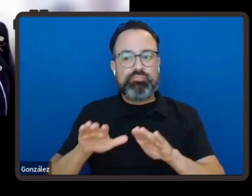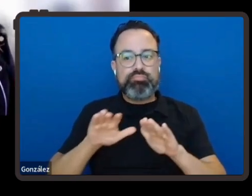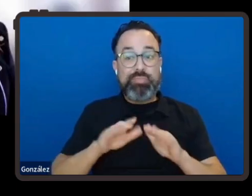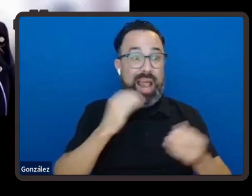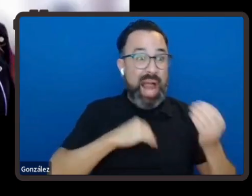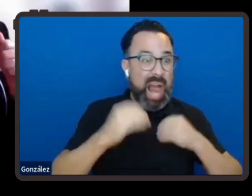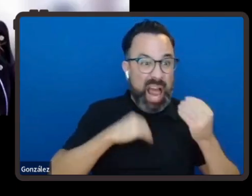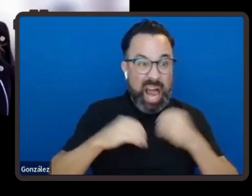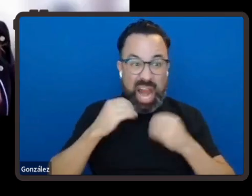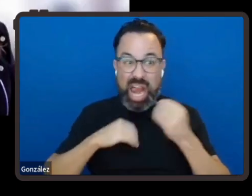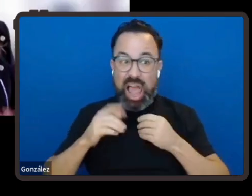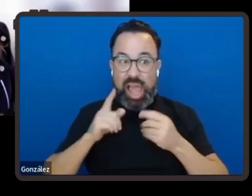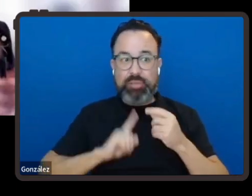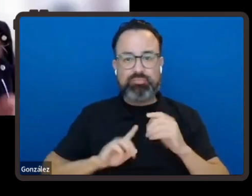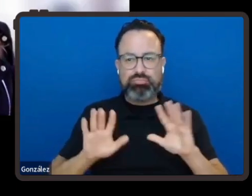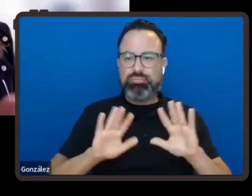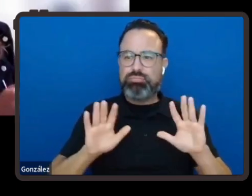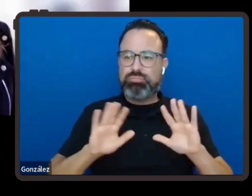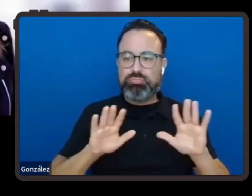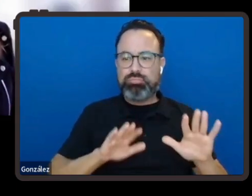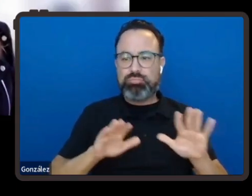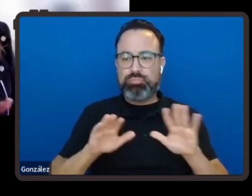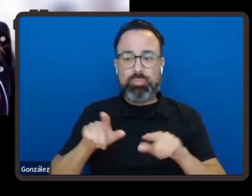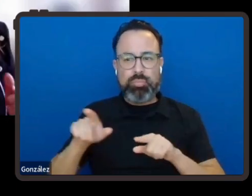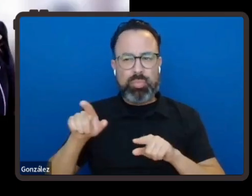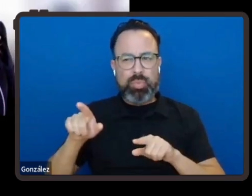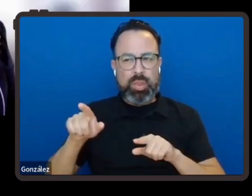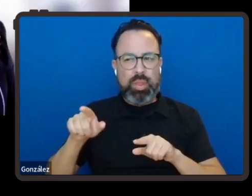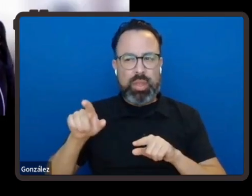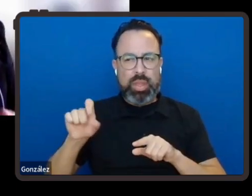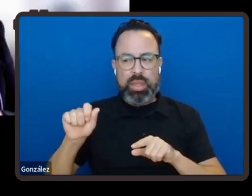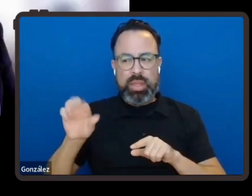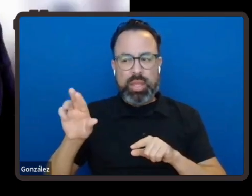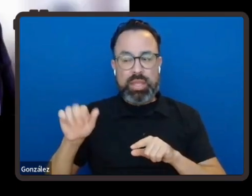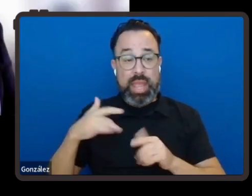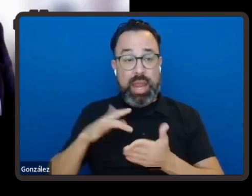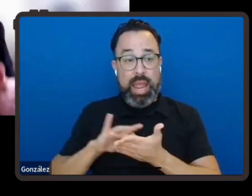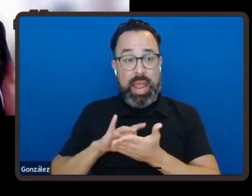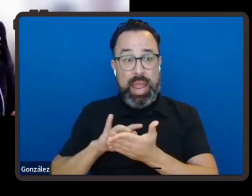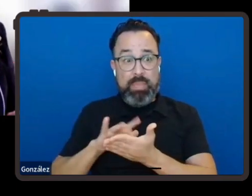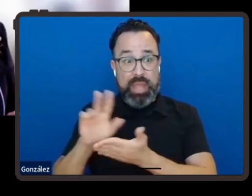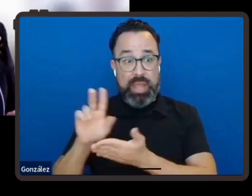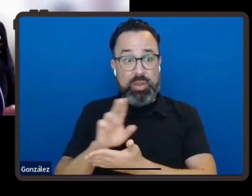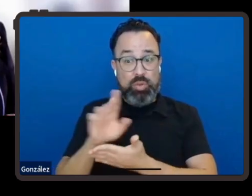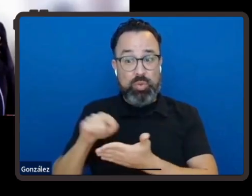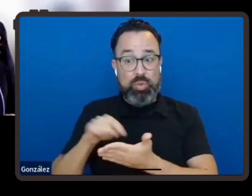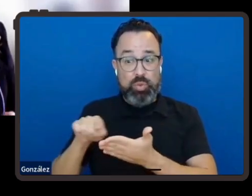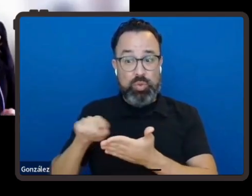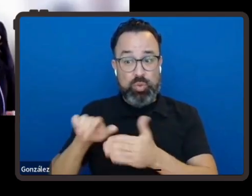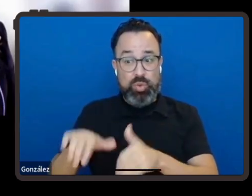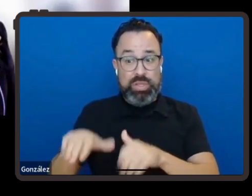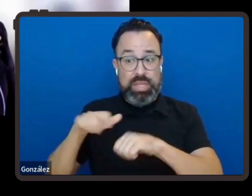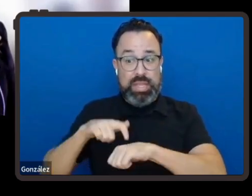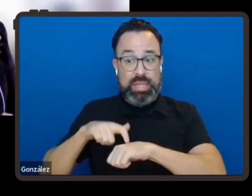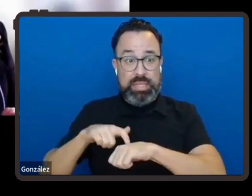her iPad there. She was using that for pacing her swallowing and eating so that she could